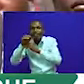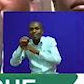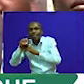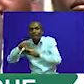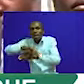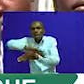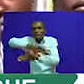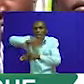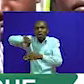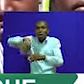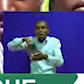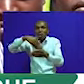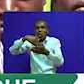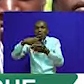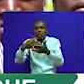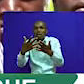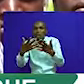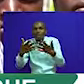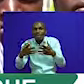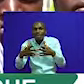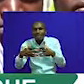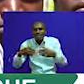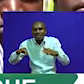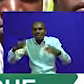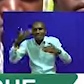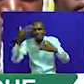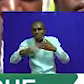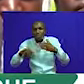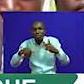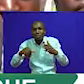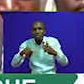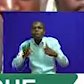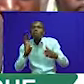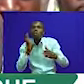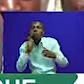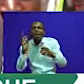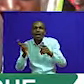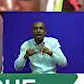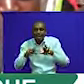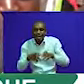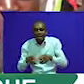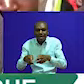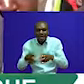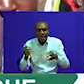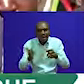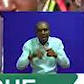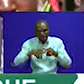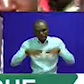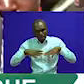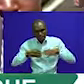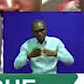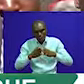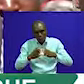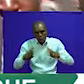all places that have been clogged and rivers so that people can be able to open the